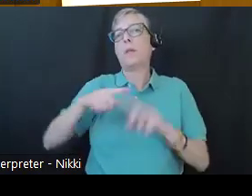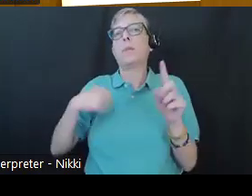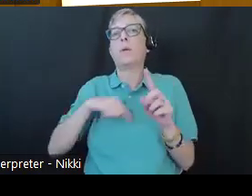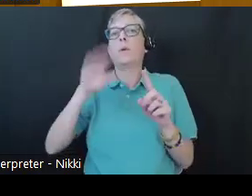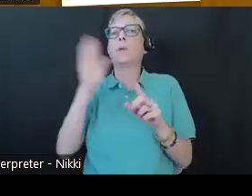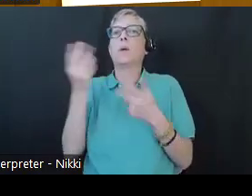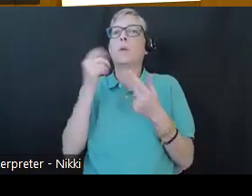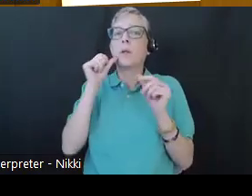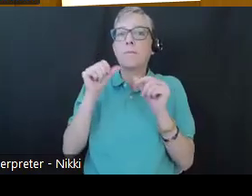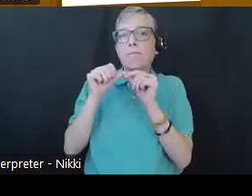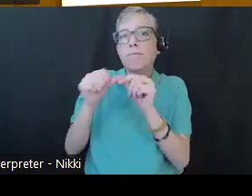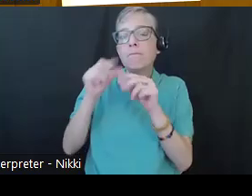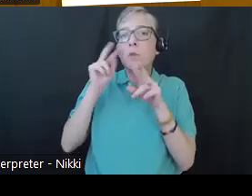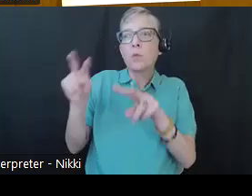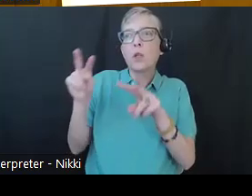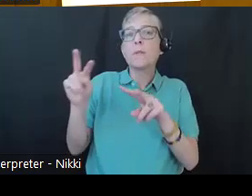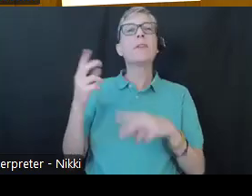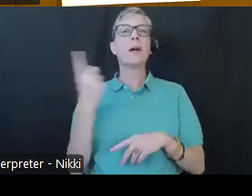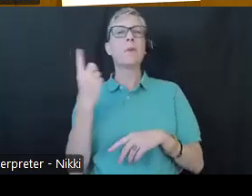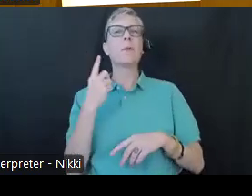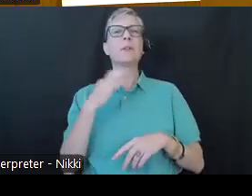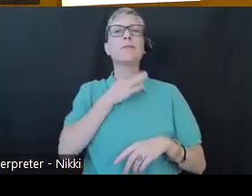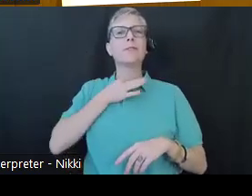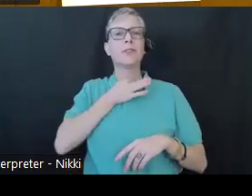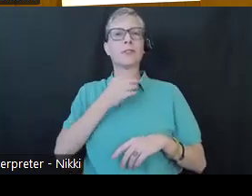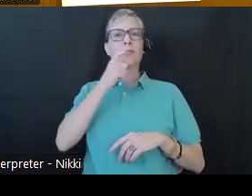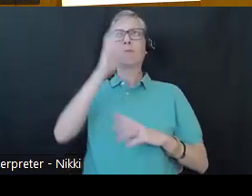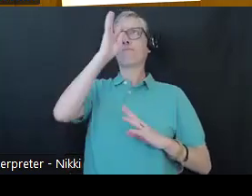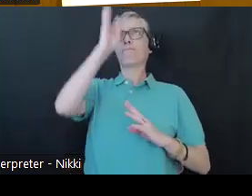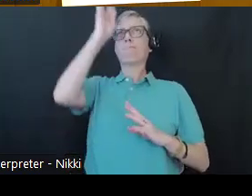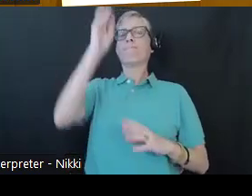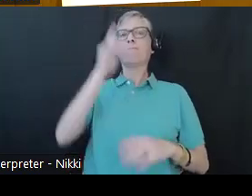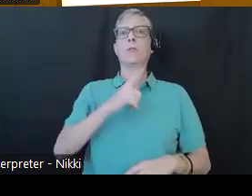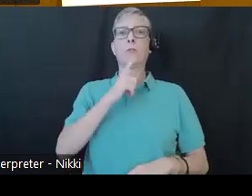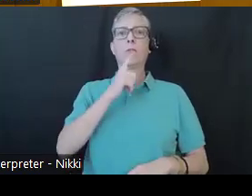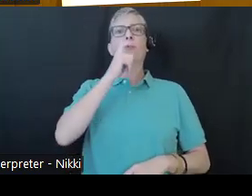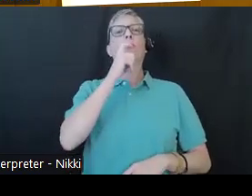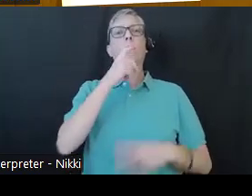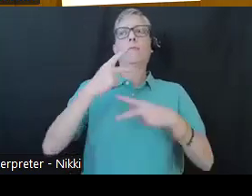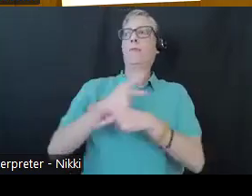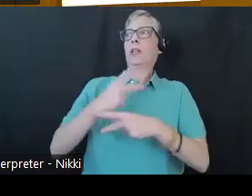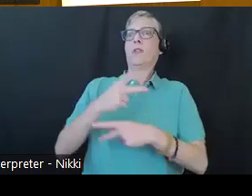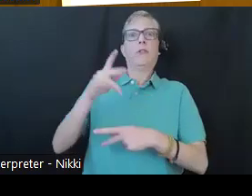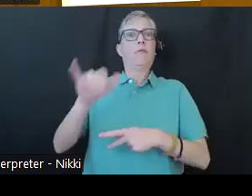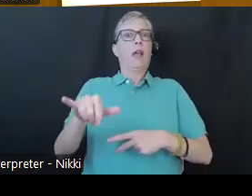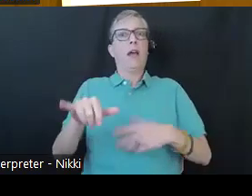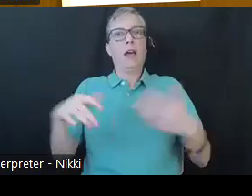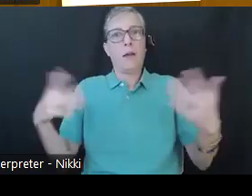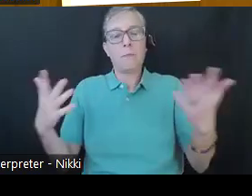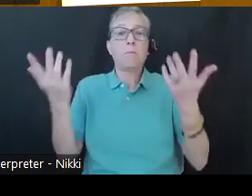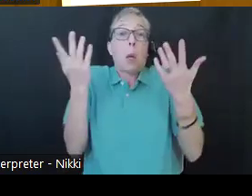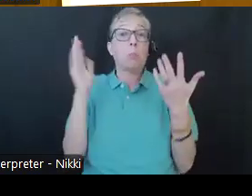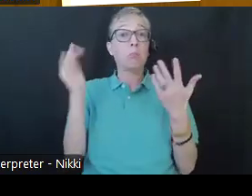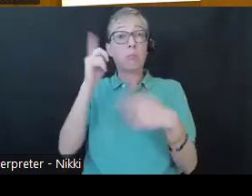surprised at, I wonder who came up with this. I wonder who figured this out. But it's a promising alternative. This is just an example